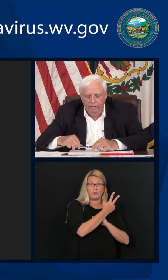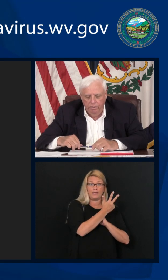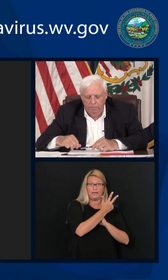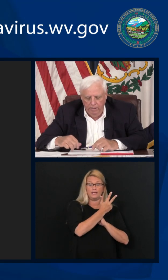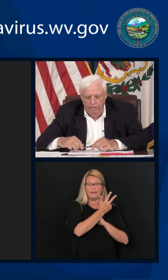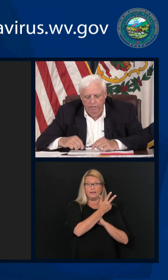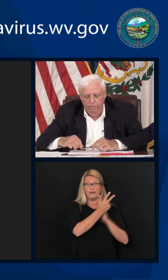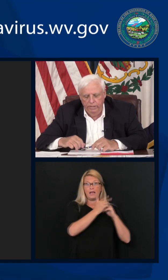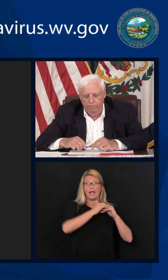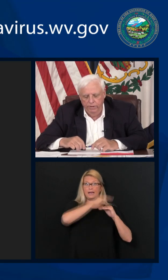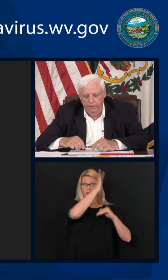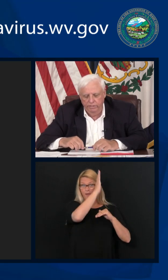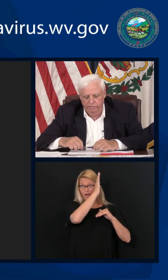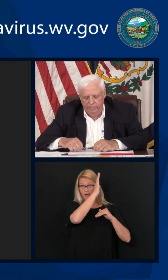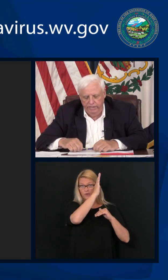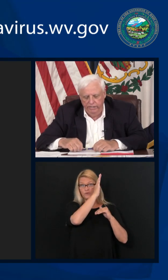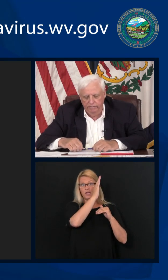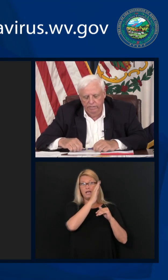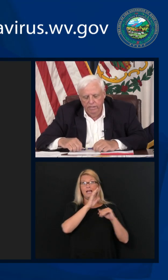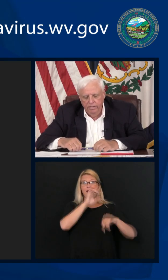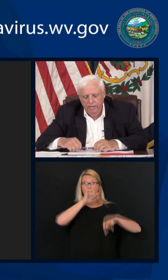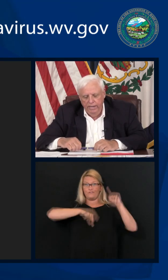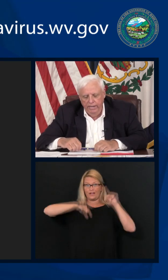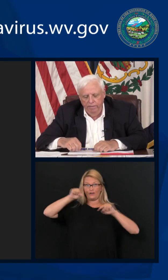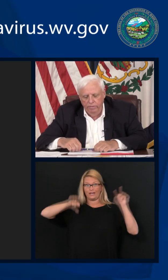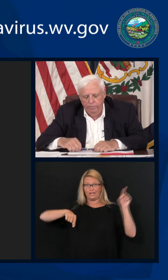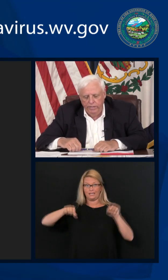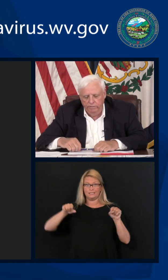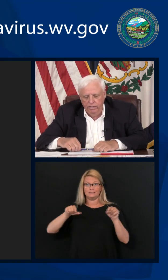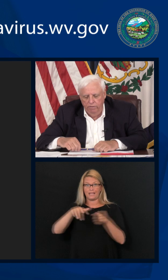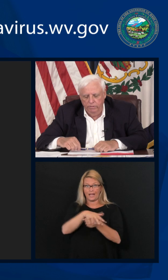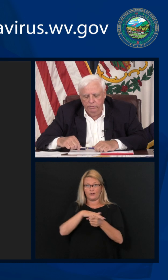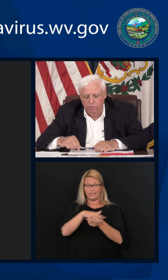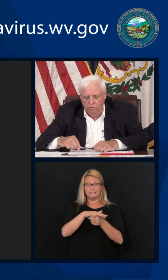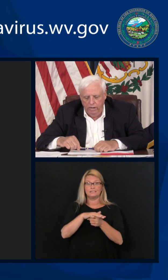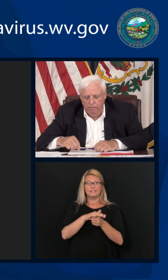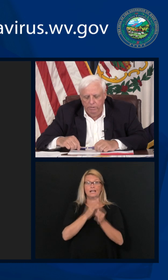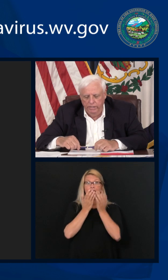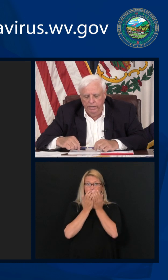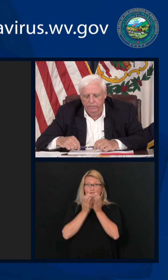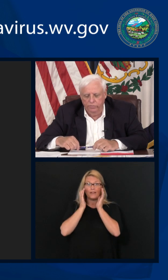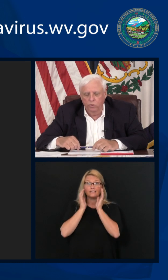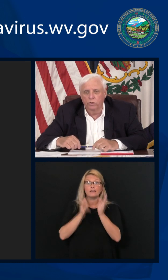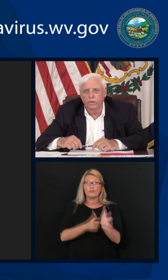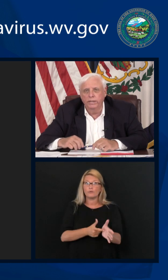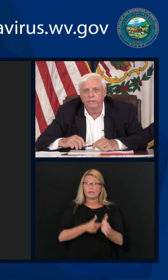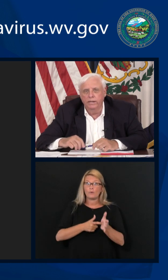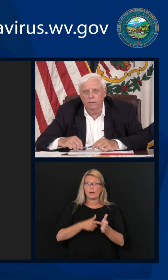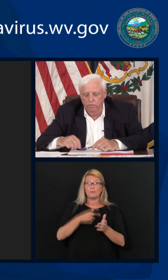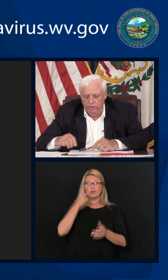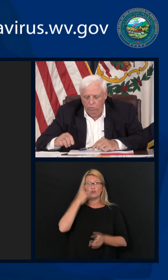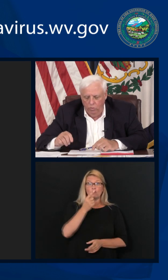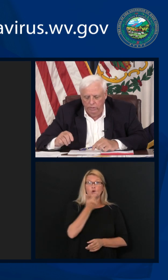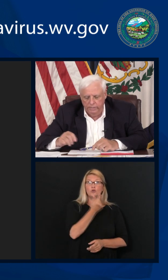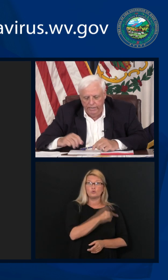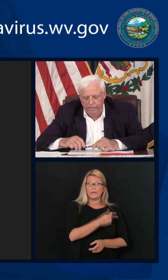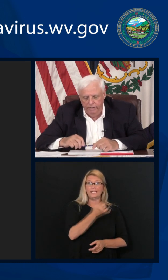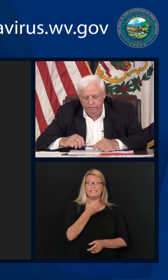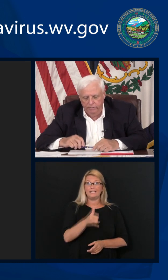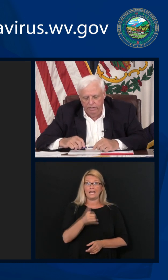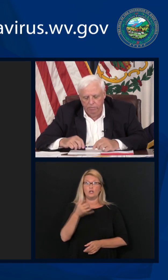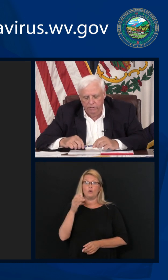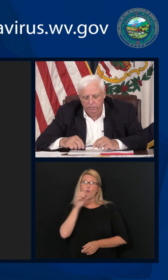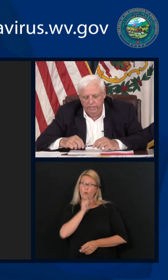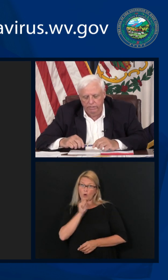and above in various settings. And the face covering requirement is for green, yellow, and orange